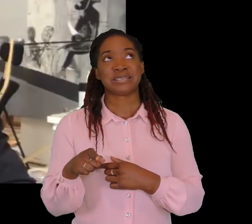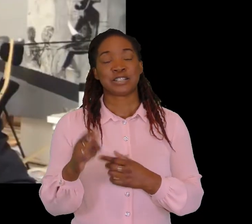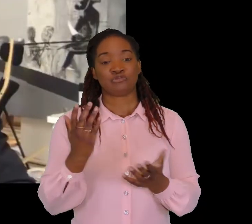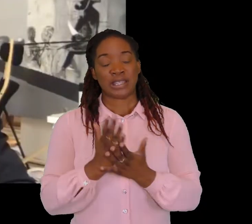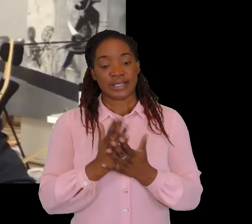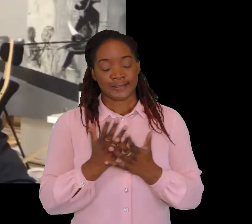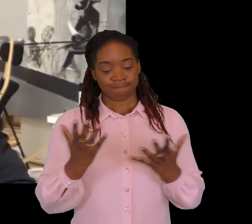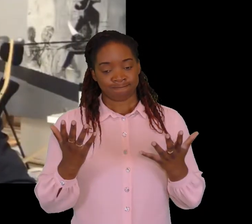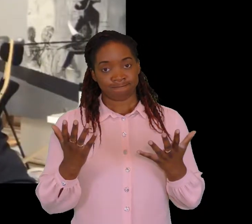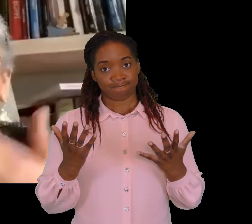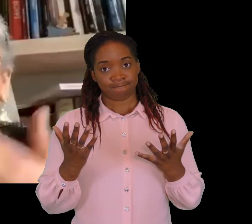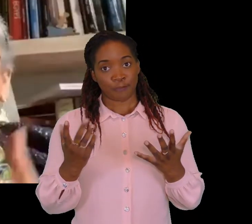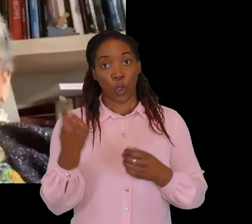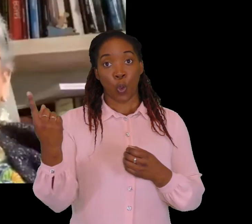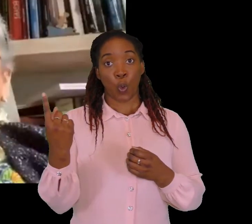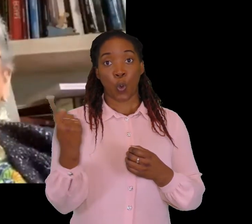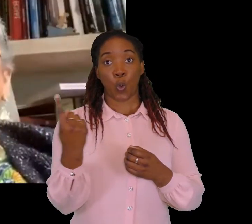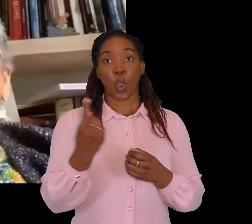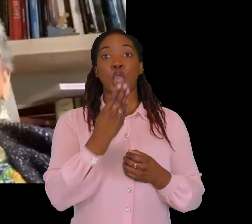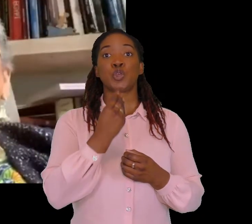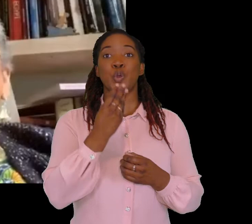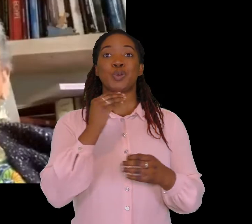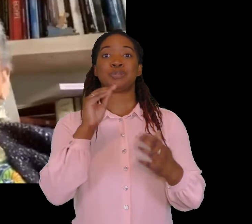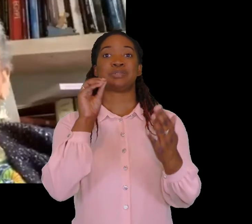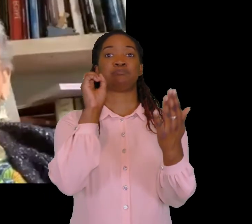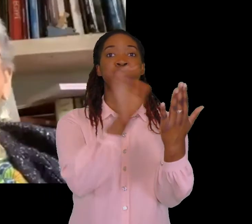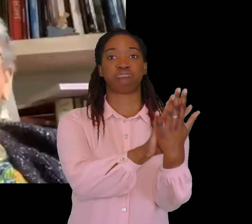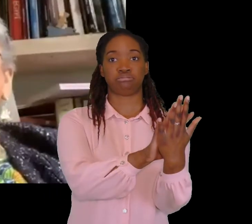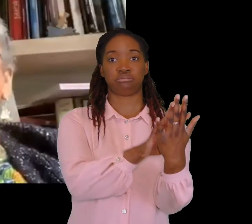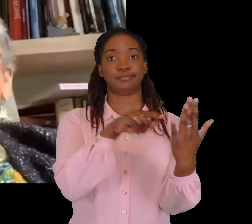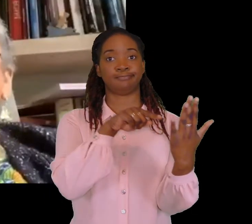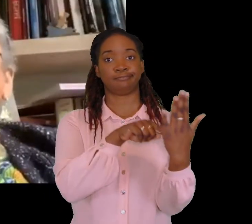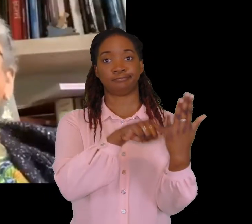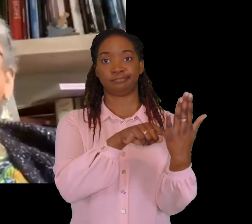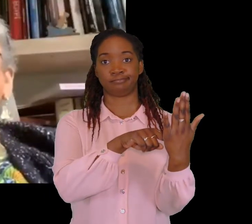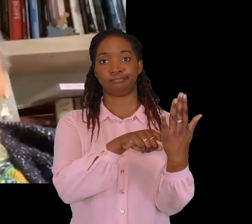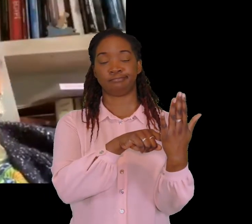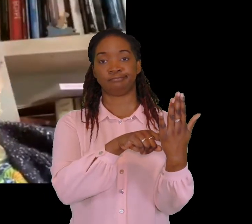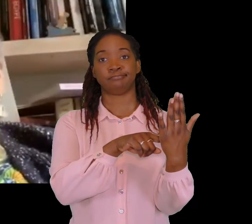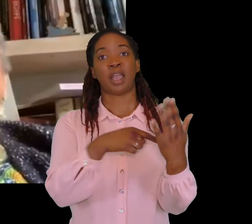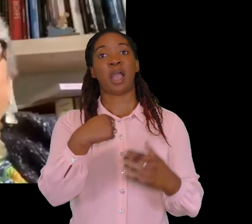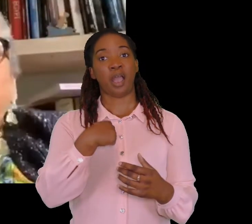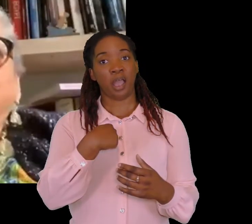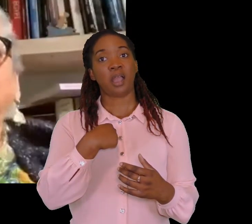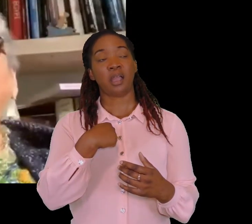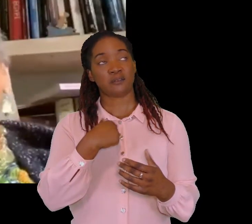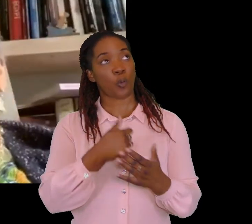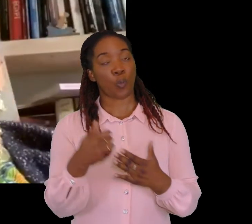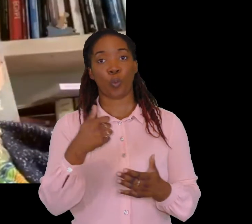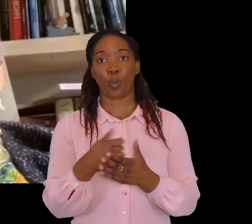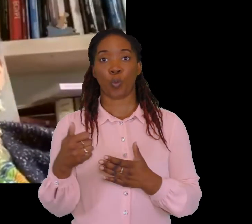you use in your work. And so I've always